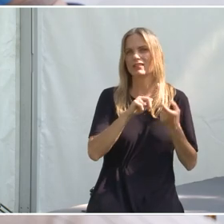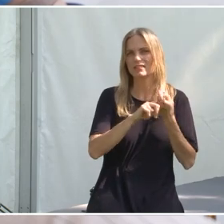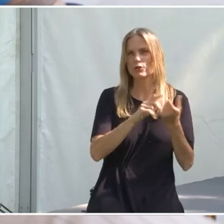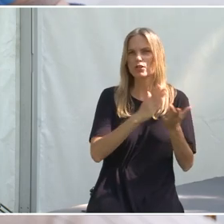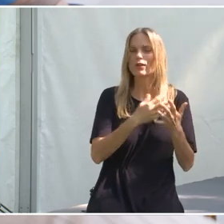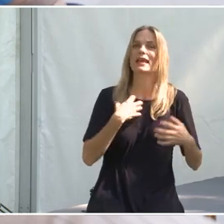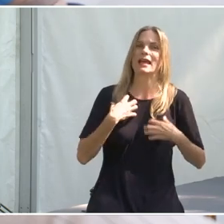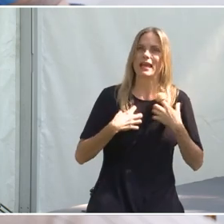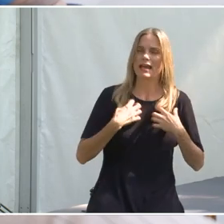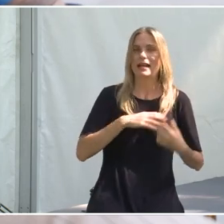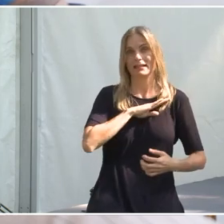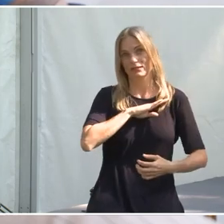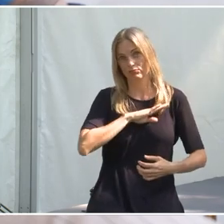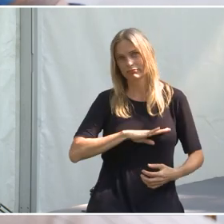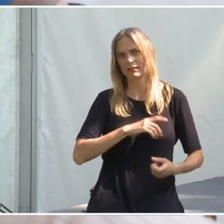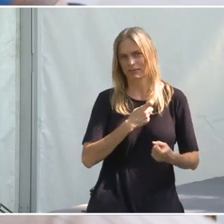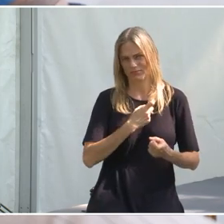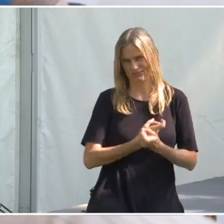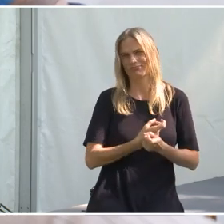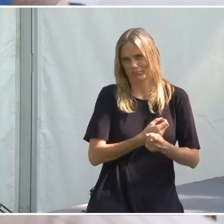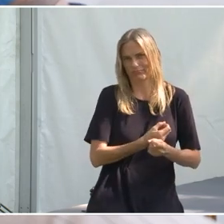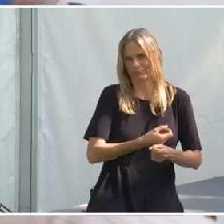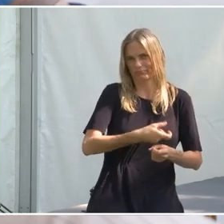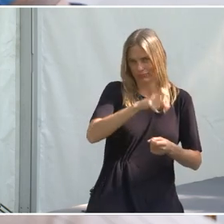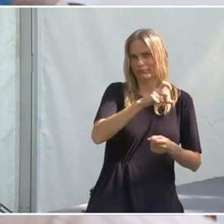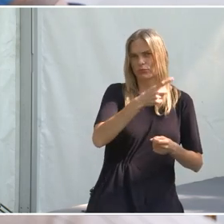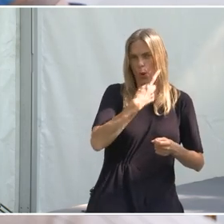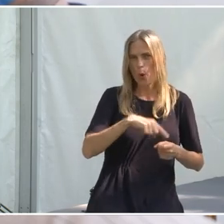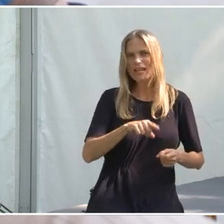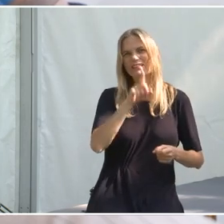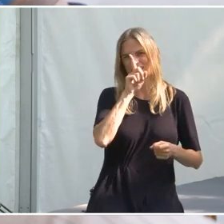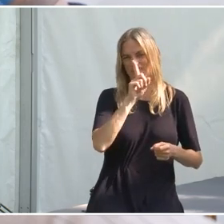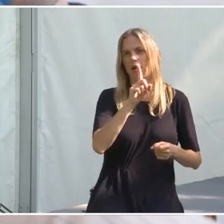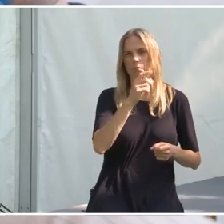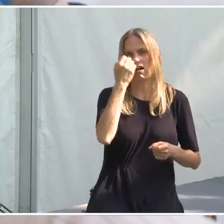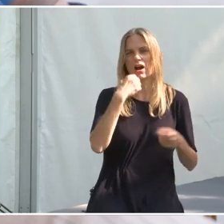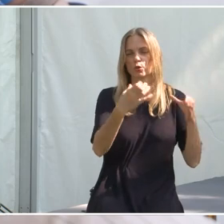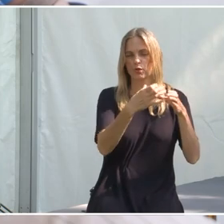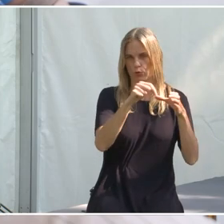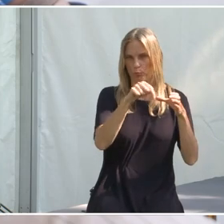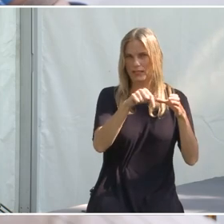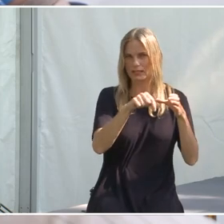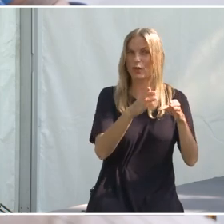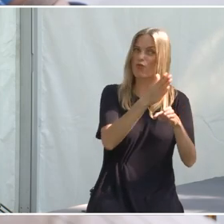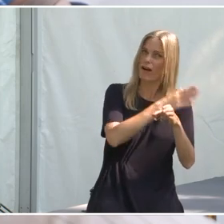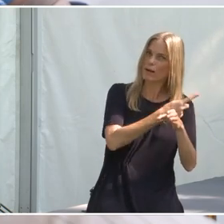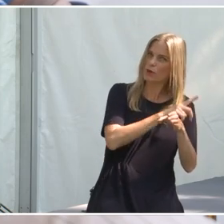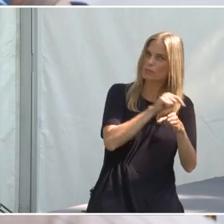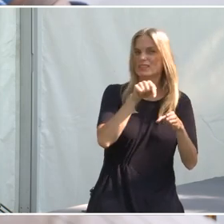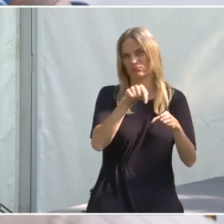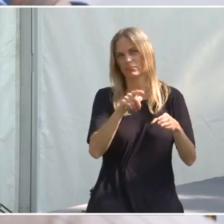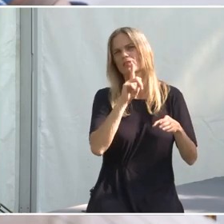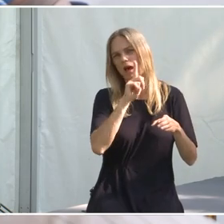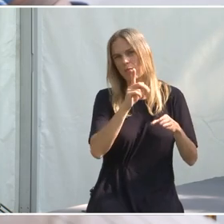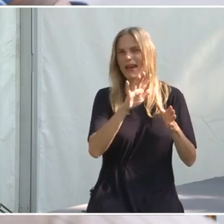anxiety and depression risk is higher in the same age brackets than it was previously. I think